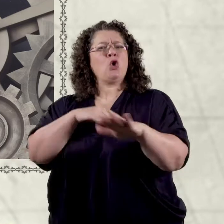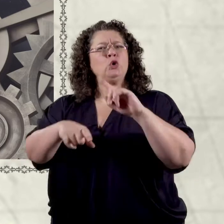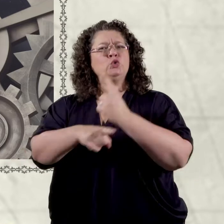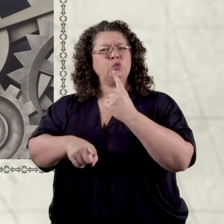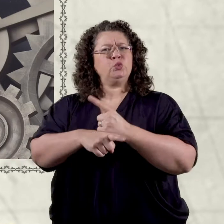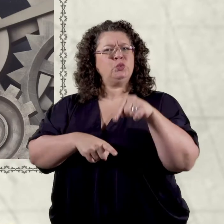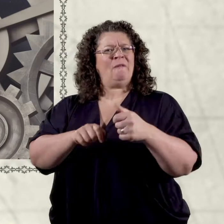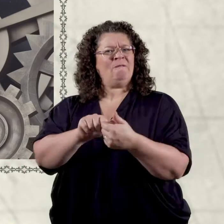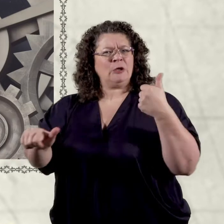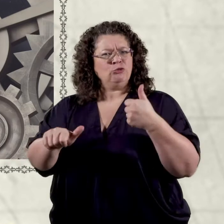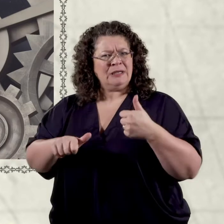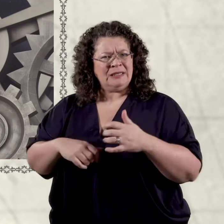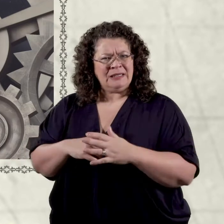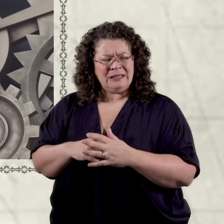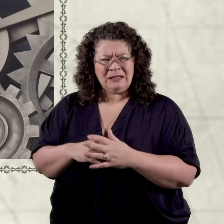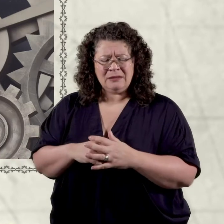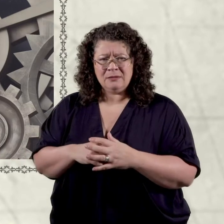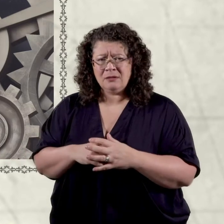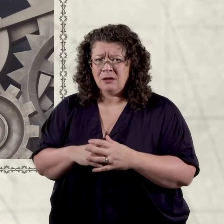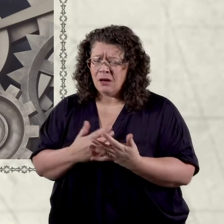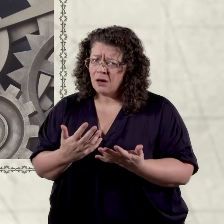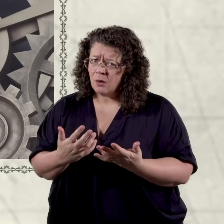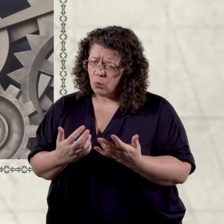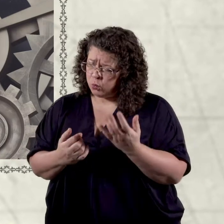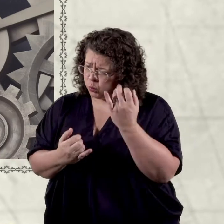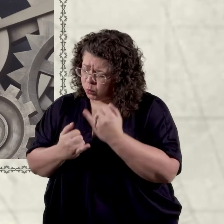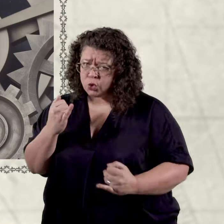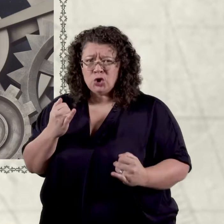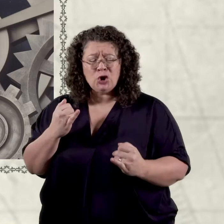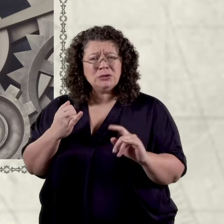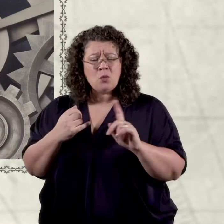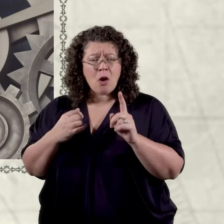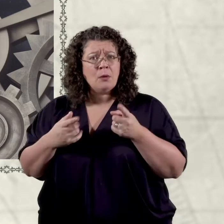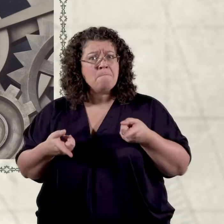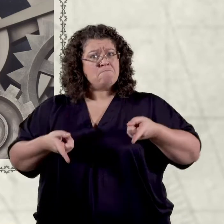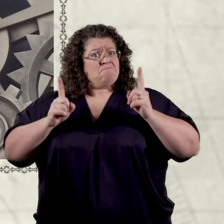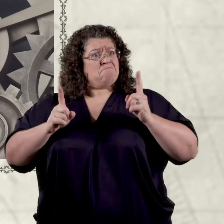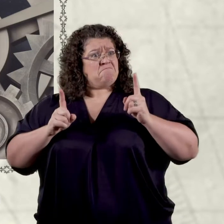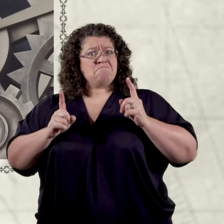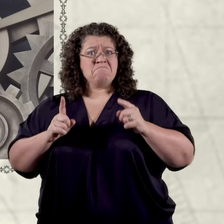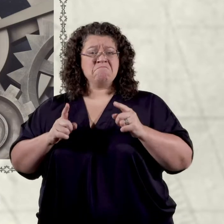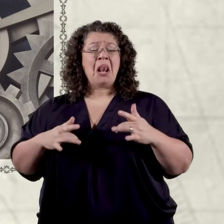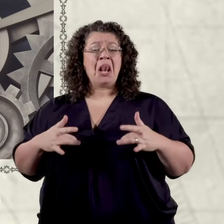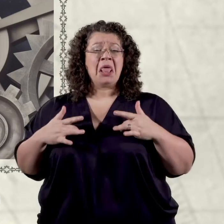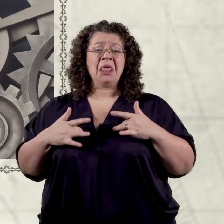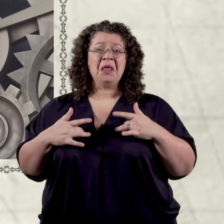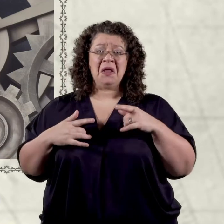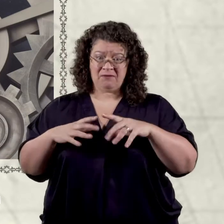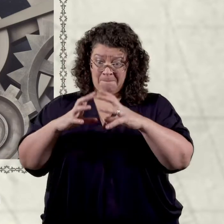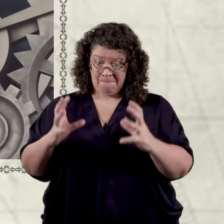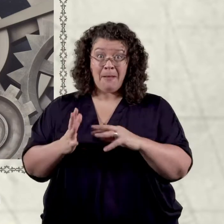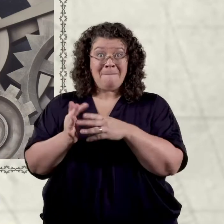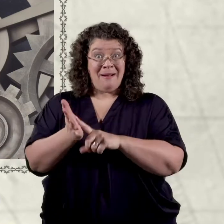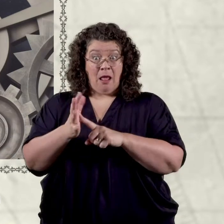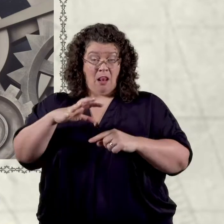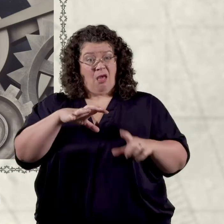not speak in this factory." Indeed, worse than that, the masters of the mills